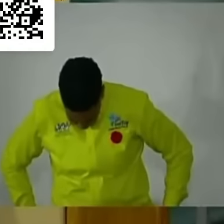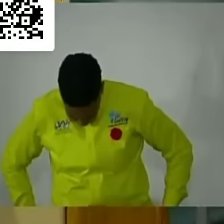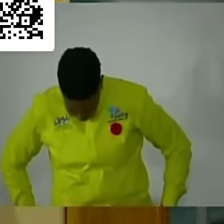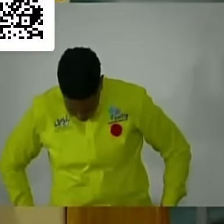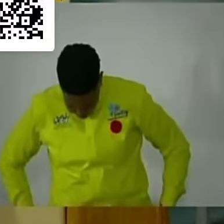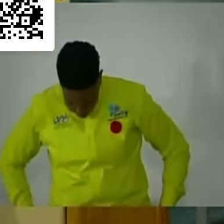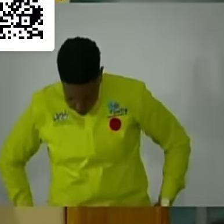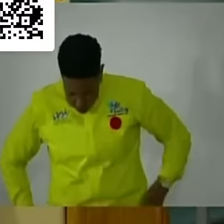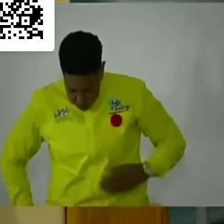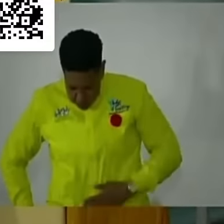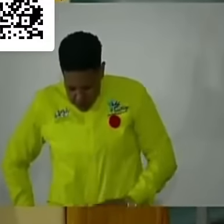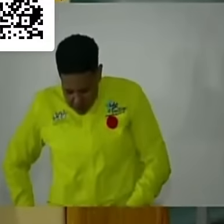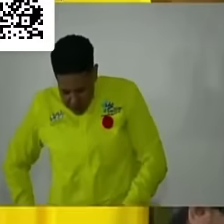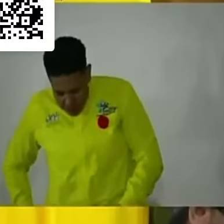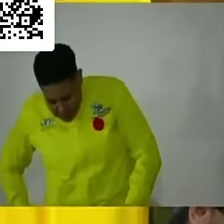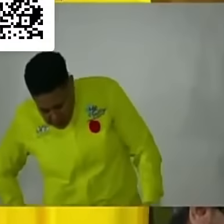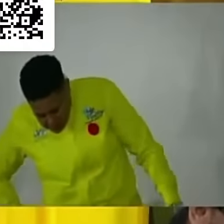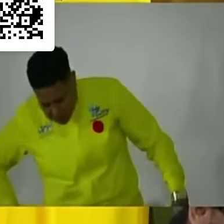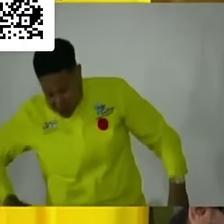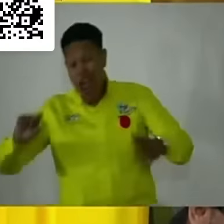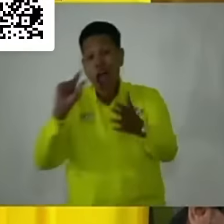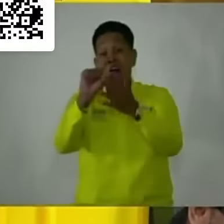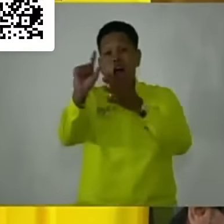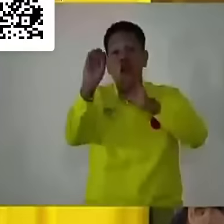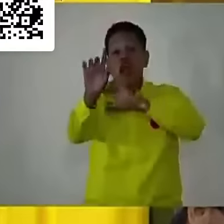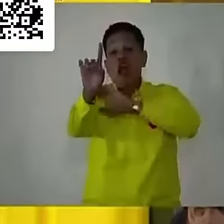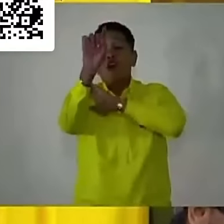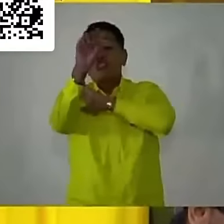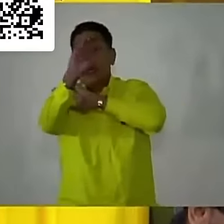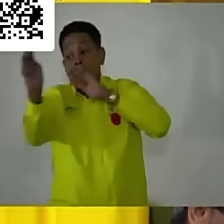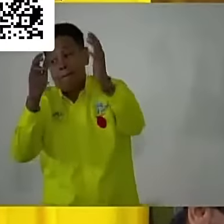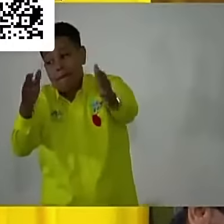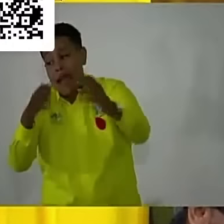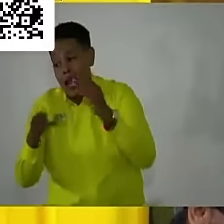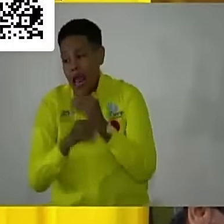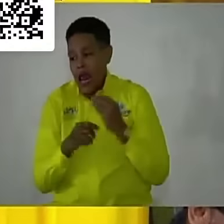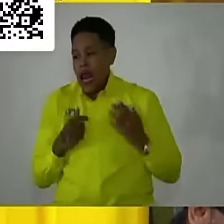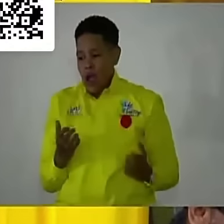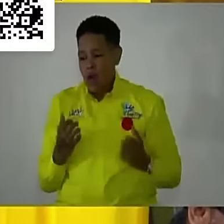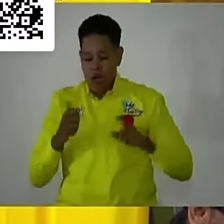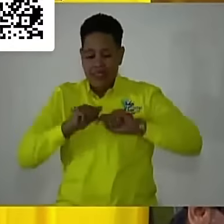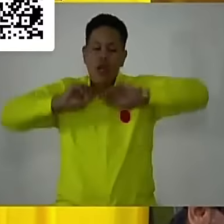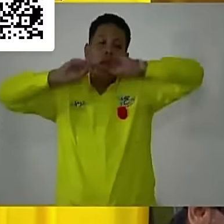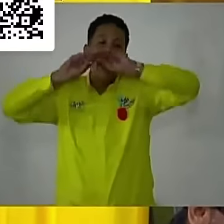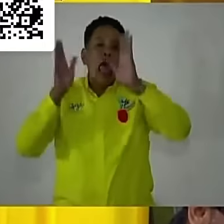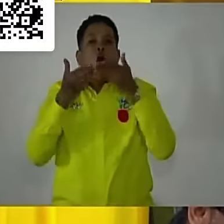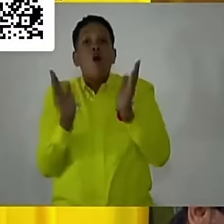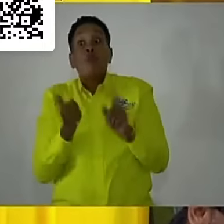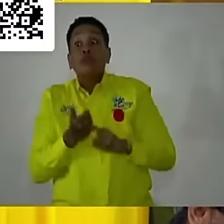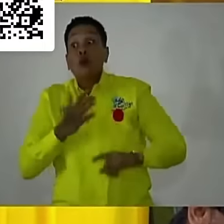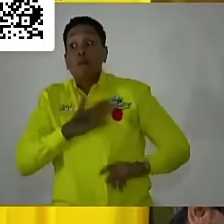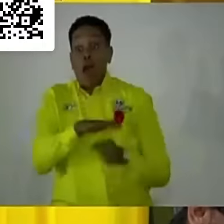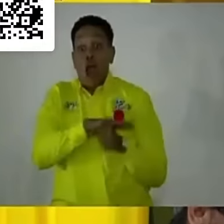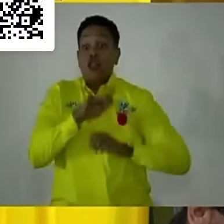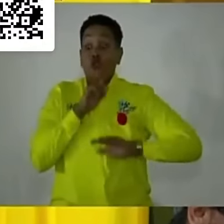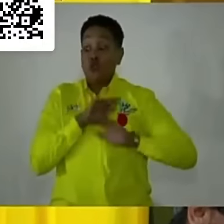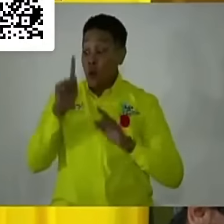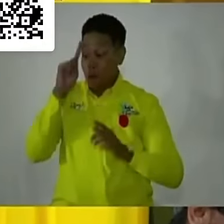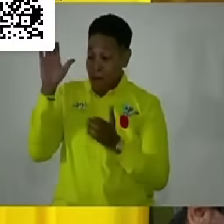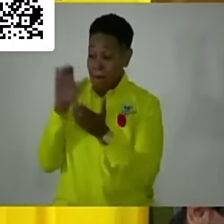Yes. But it's allocation of 100 million, and I want to be very open so that my constituents don't